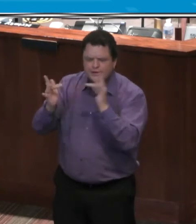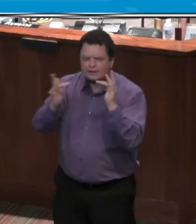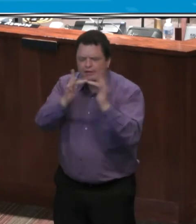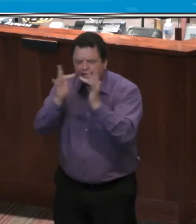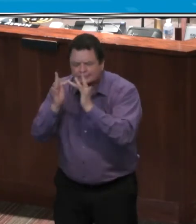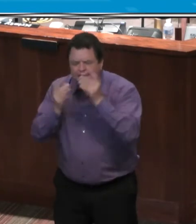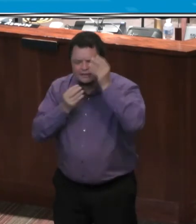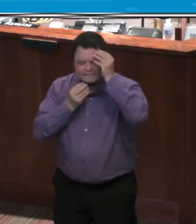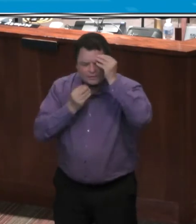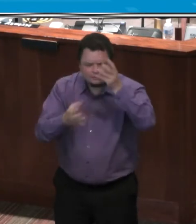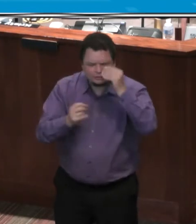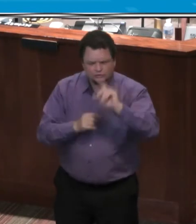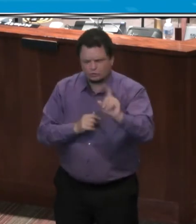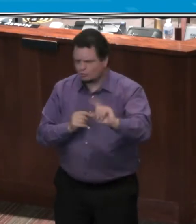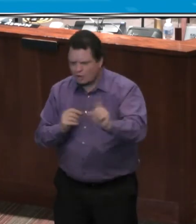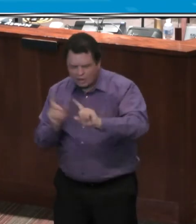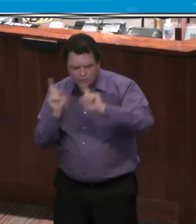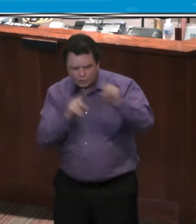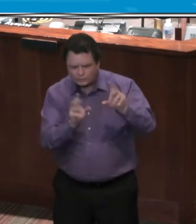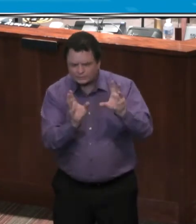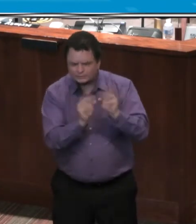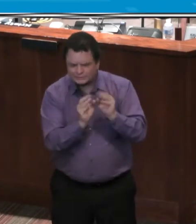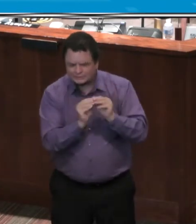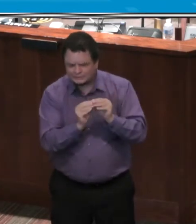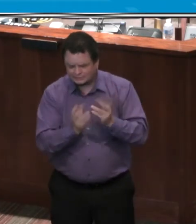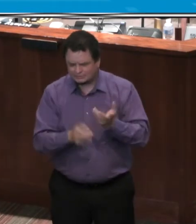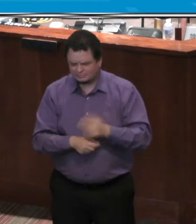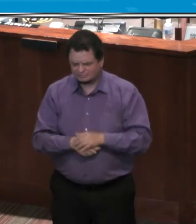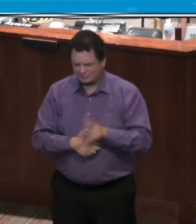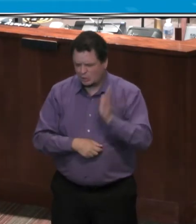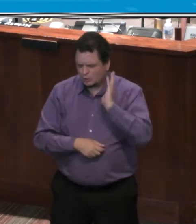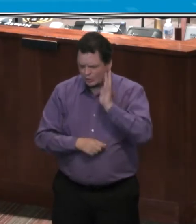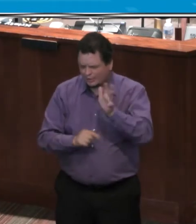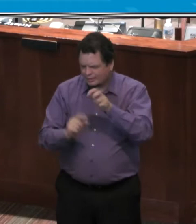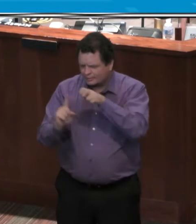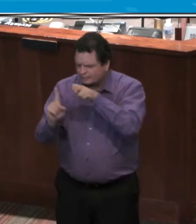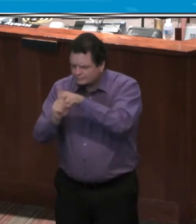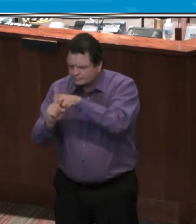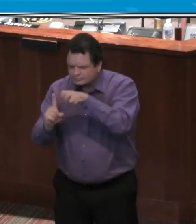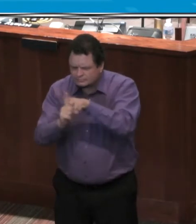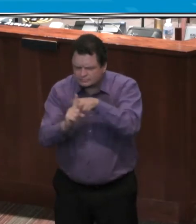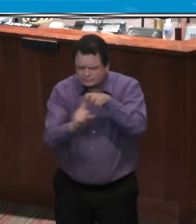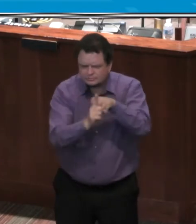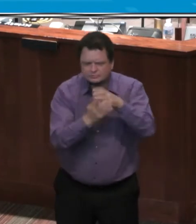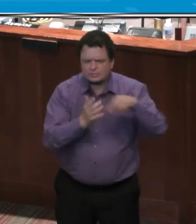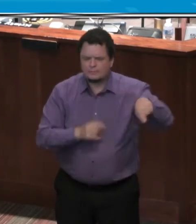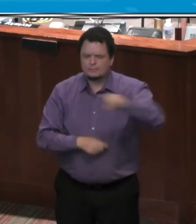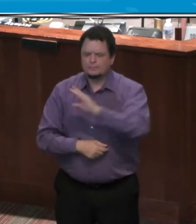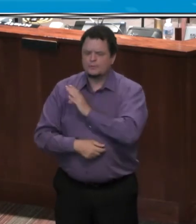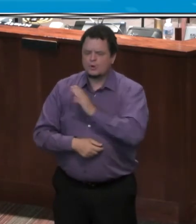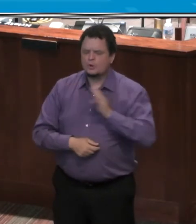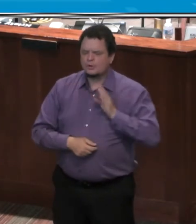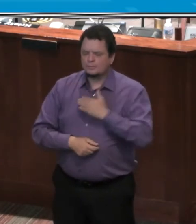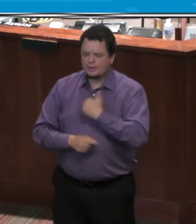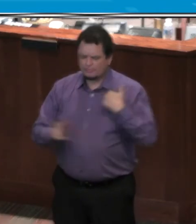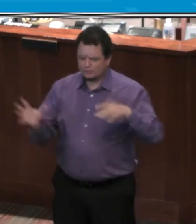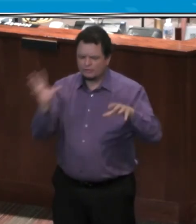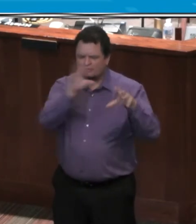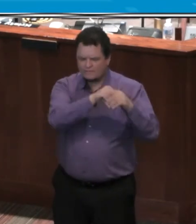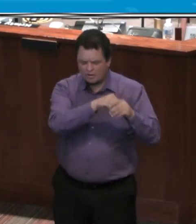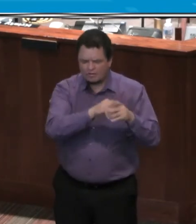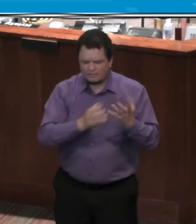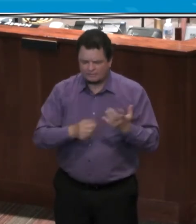to members of the board as well. So just wanted to update everyone on that. Thanks, Kari, for the